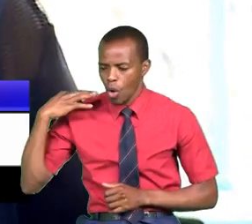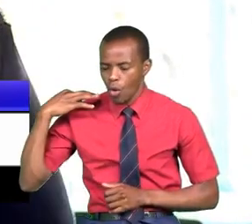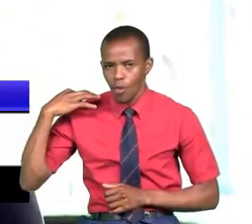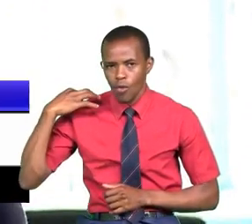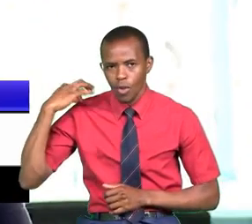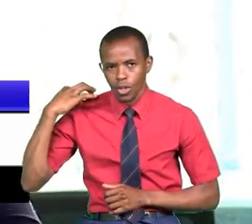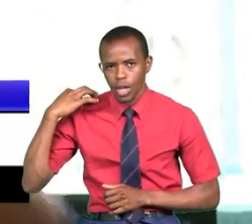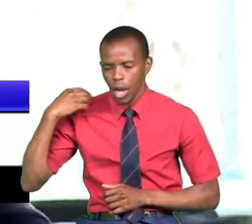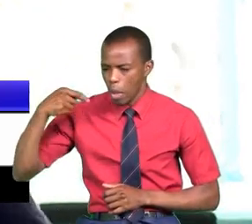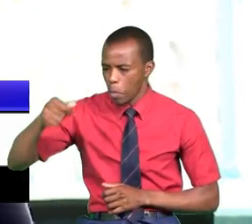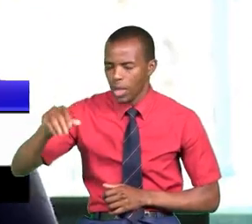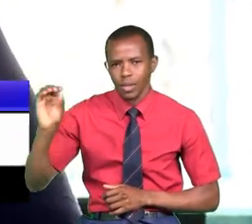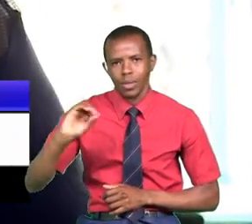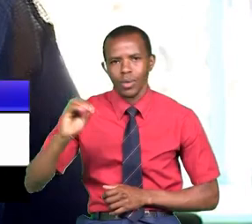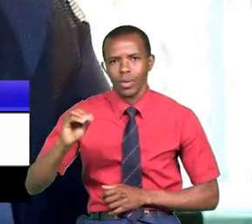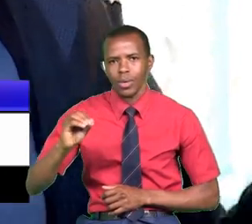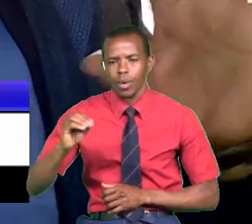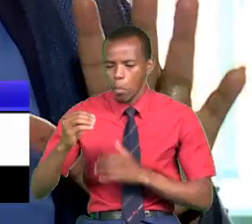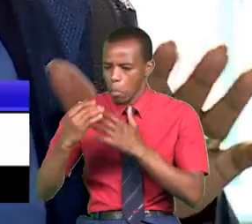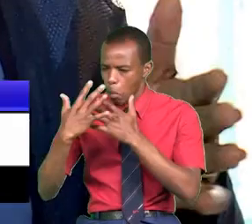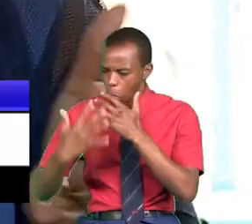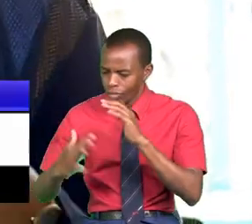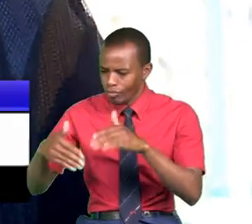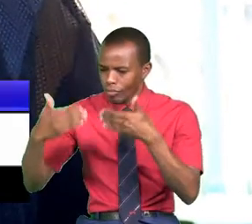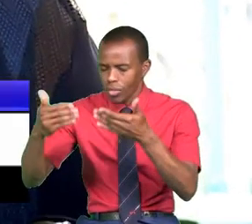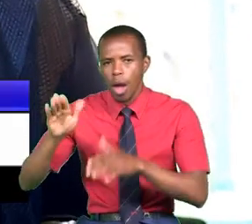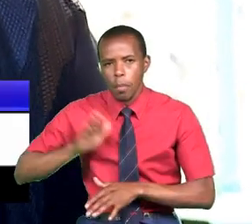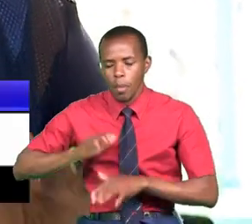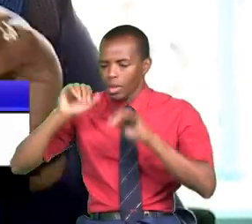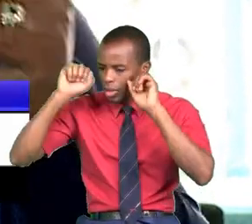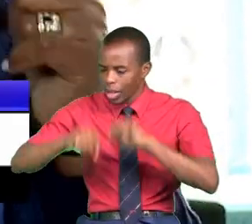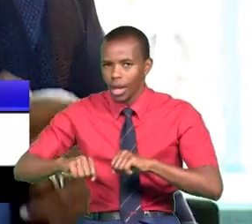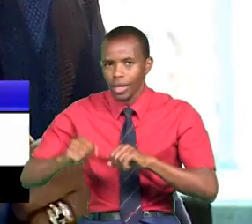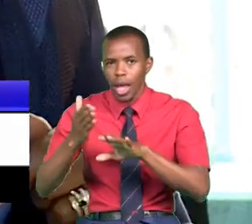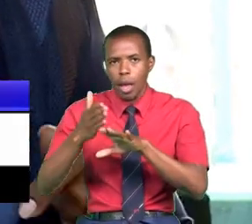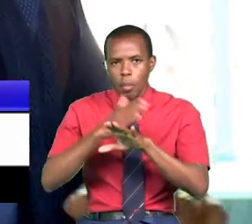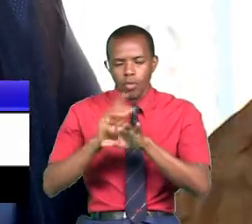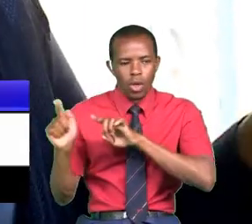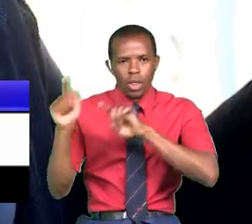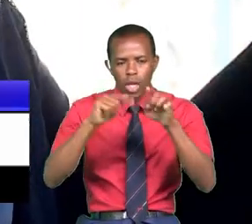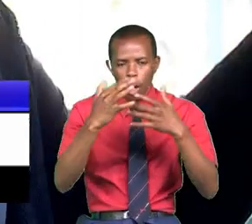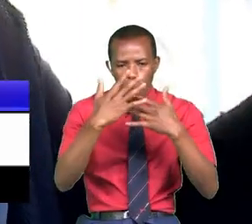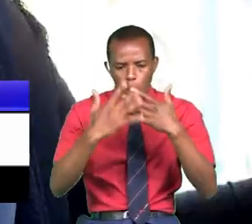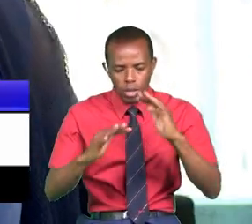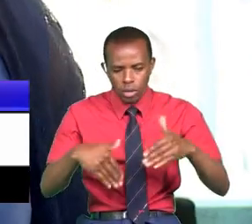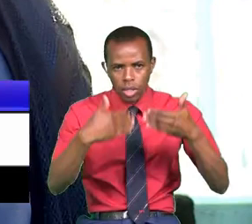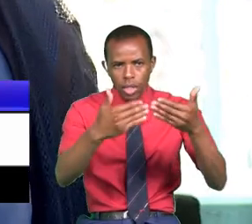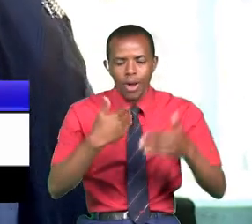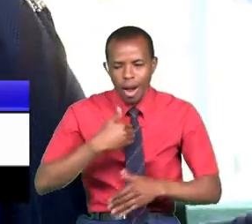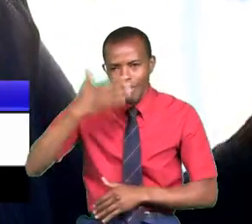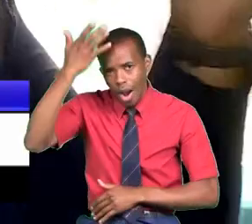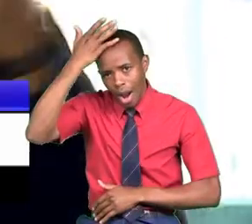there is no pay. It's just that the way you can donate blood. So the mothers come. Before they come to donate, we have a